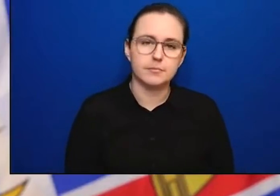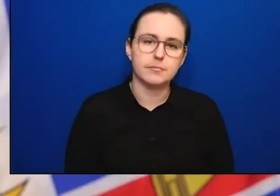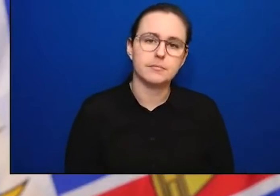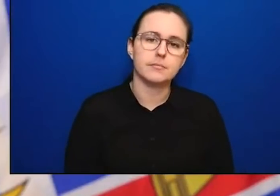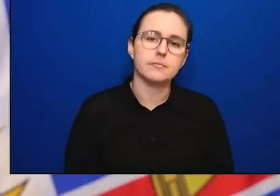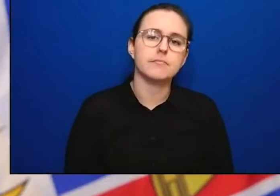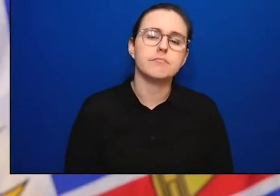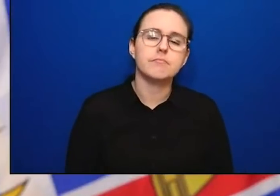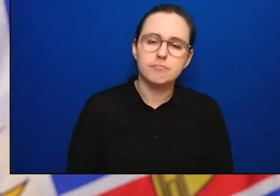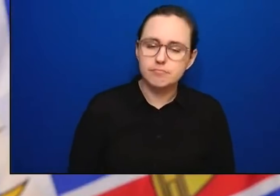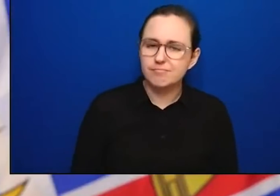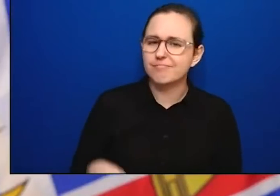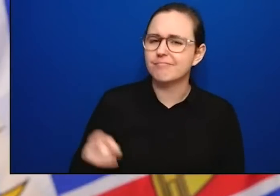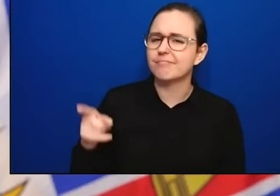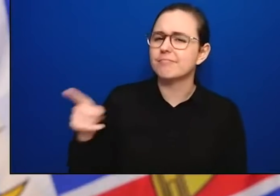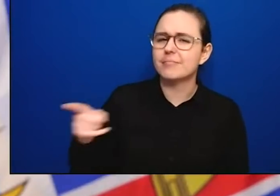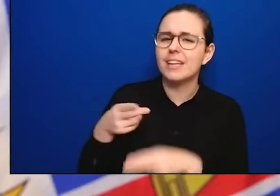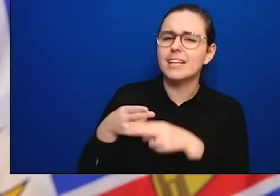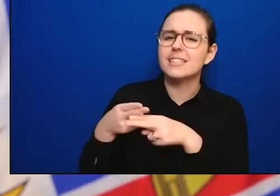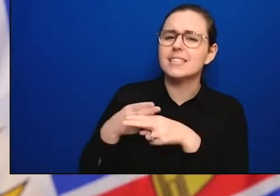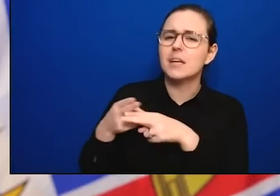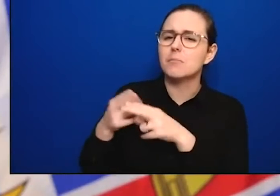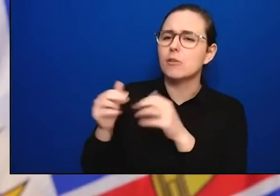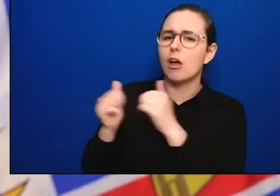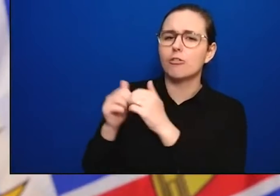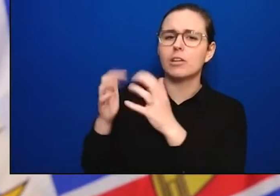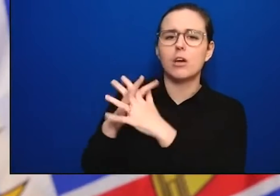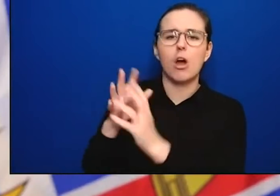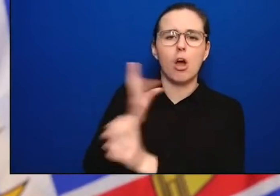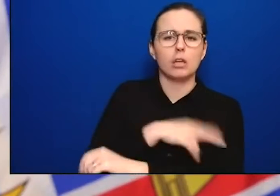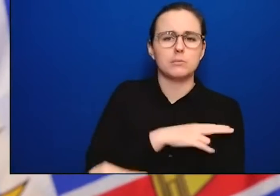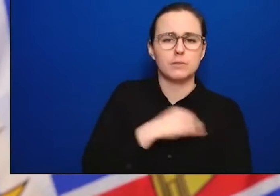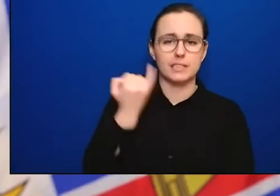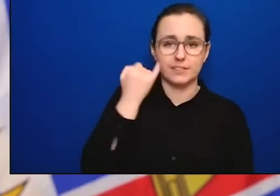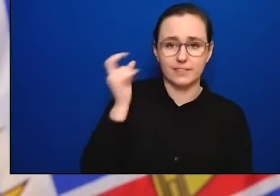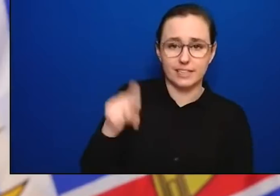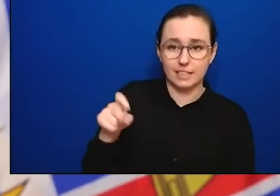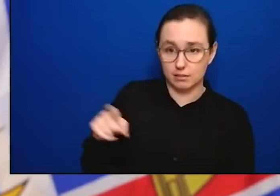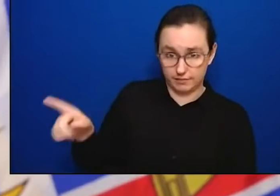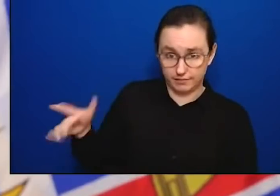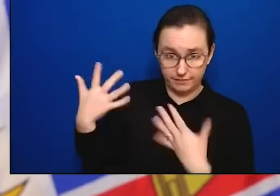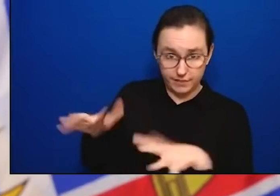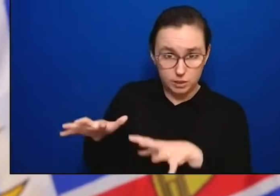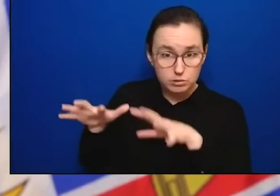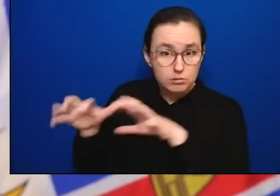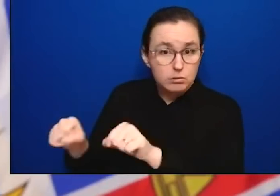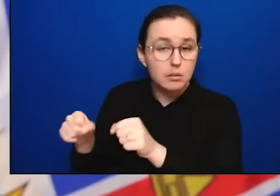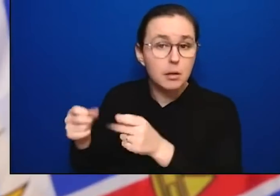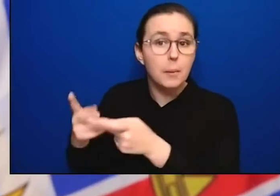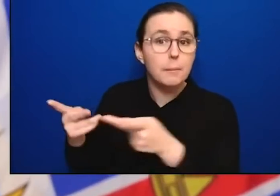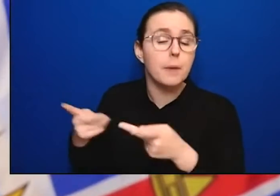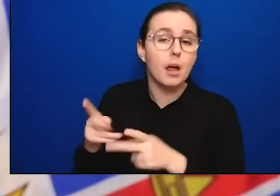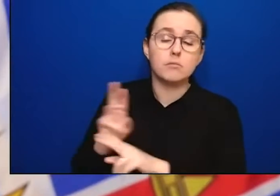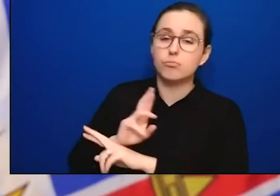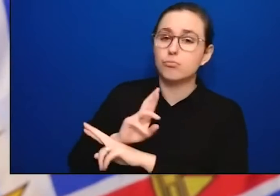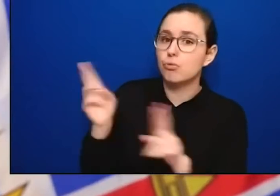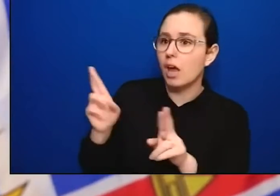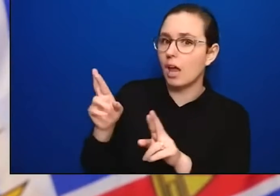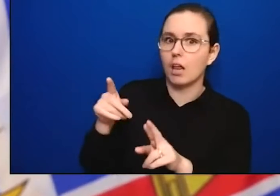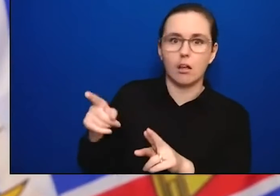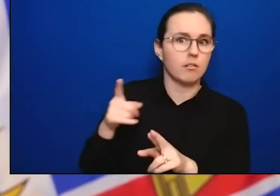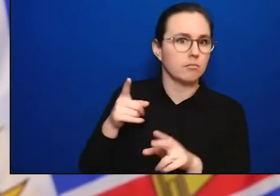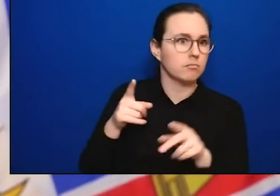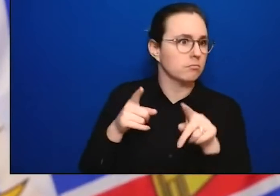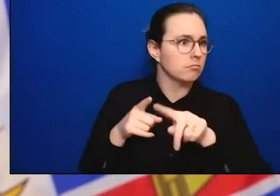Hi there. I'm just wondering if there's an update on the field hospital, whether some space has been acquired, and given what we're